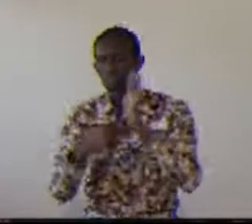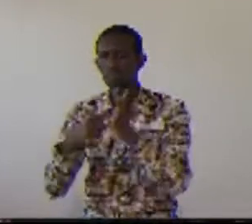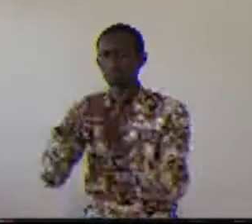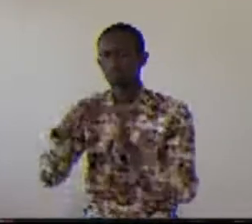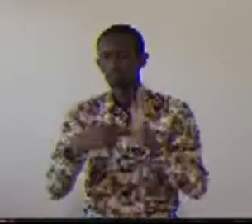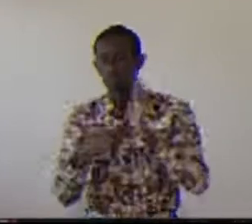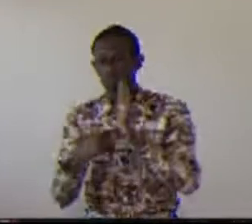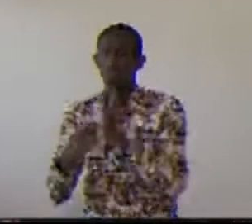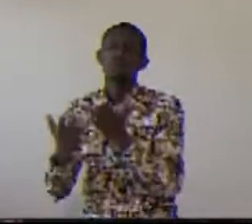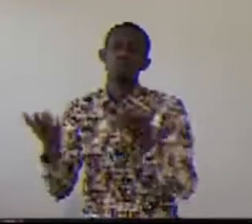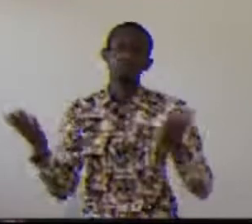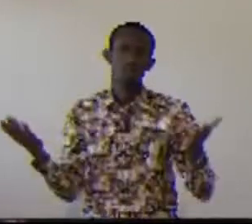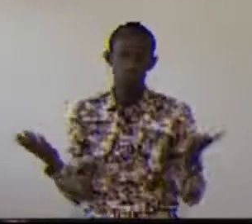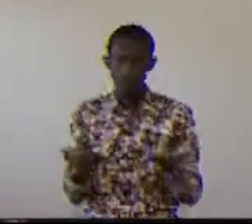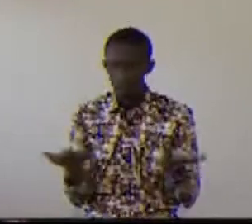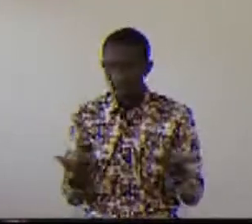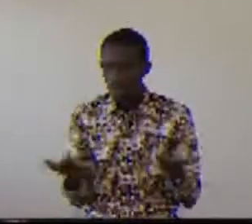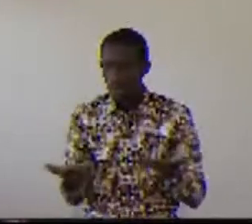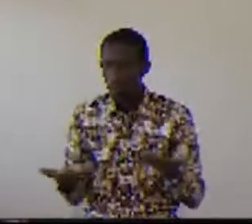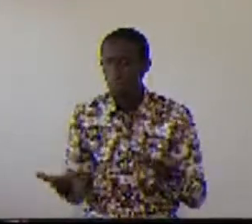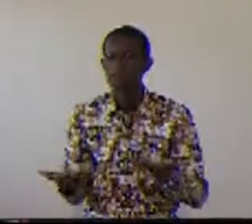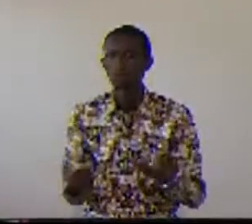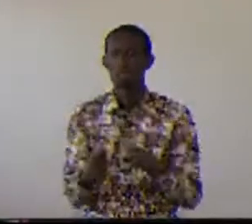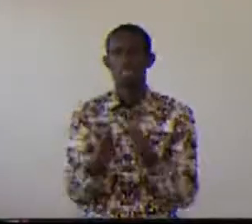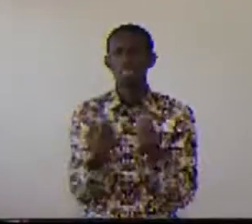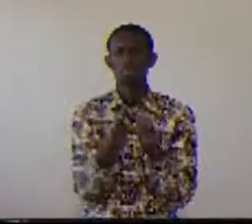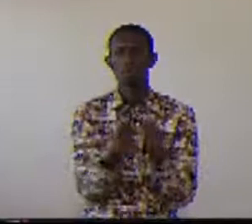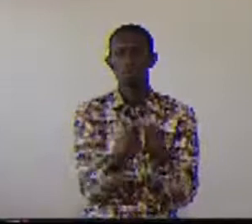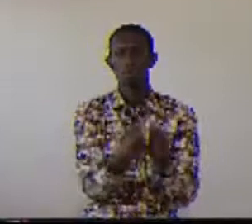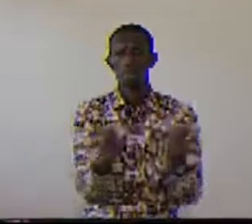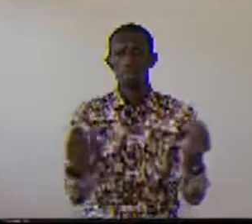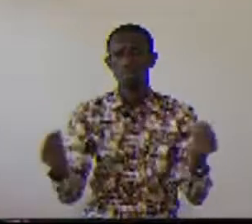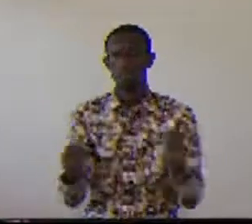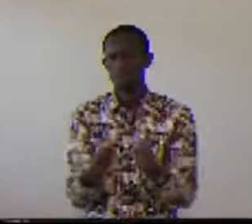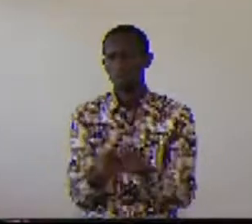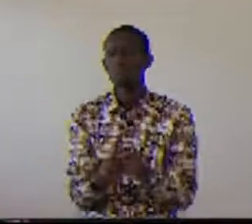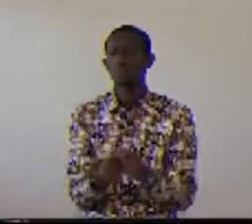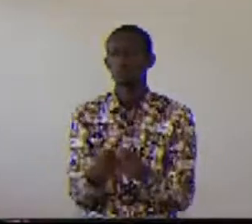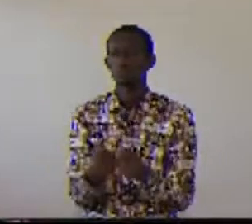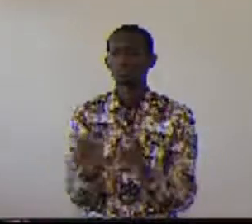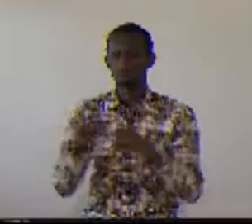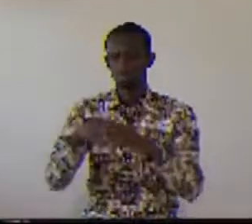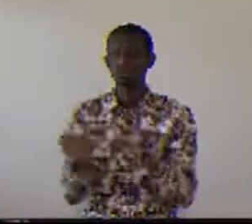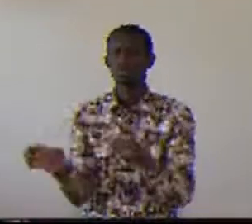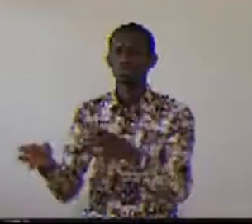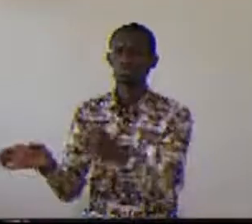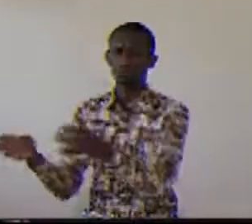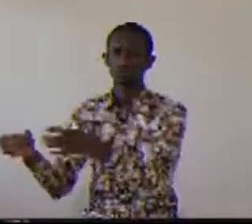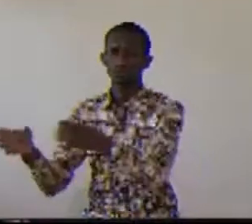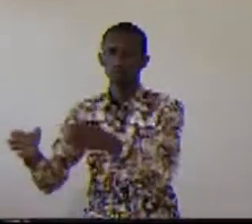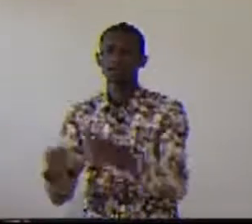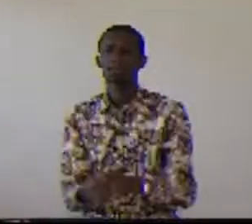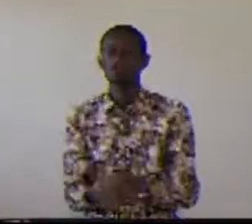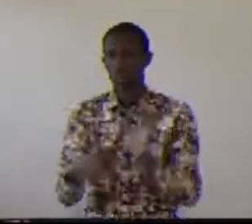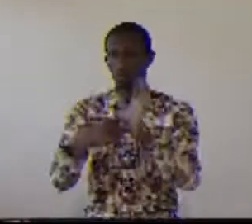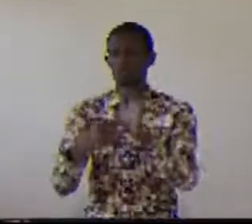how the melting point or the boiling point increases as we move down the group, and showing how the